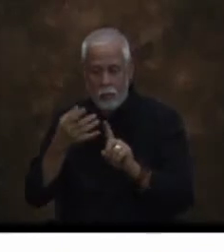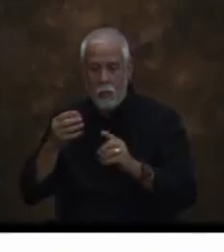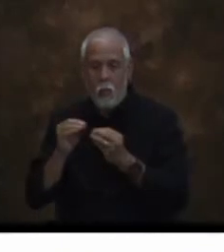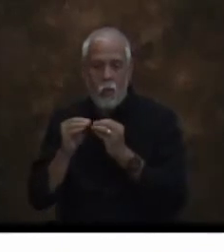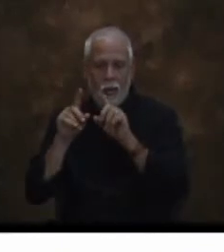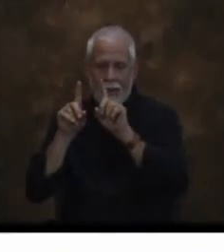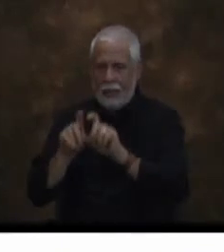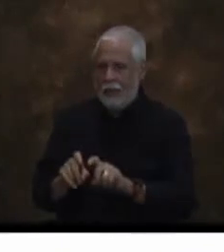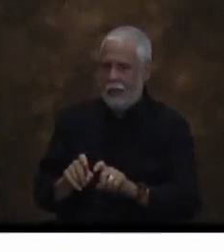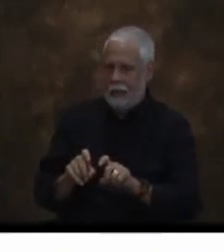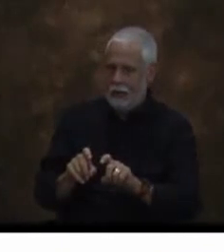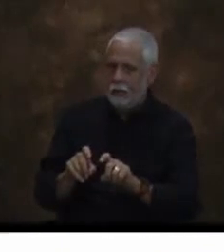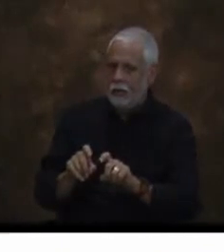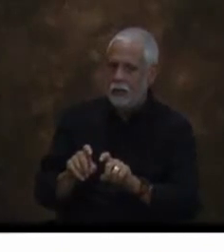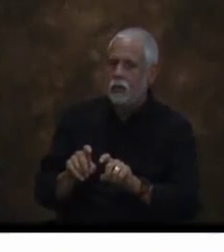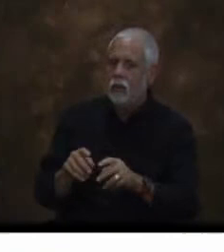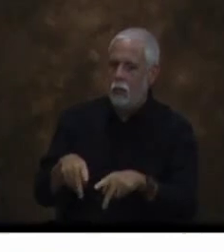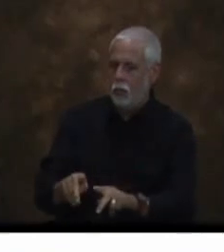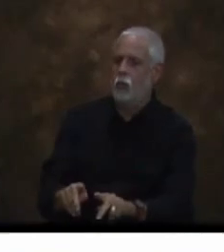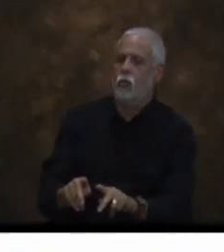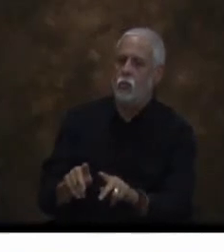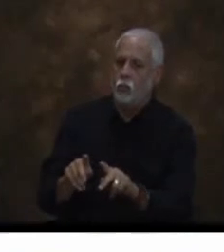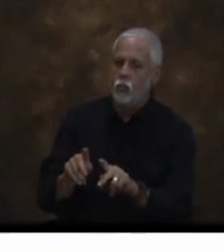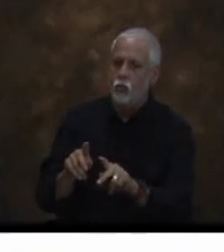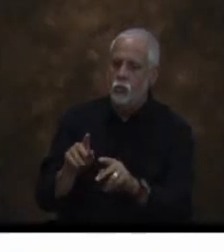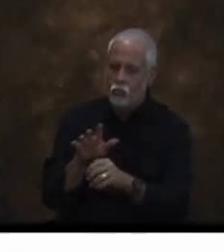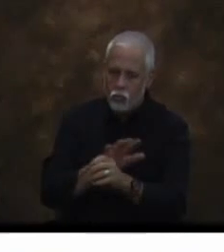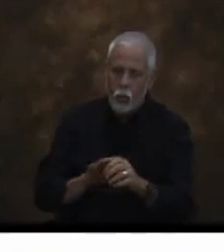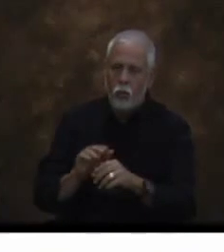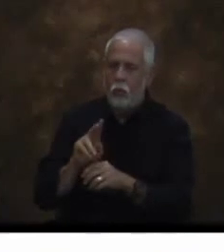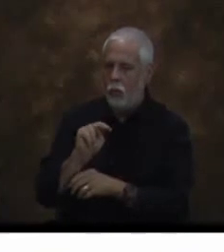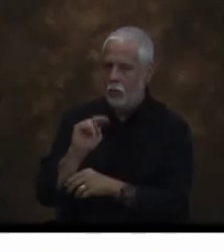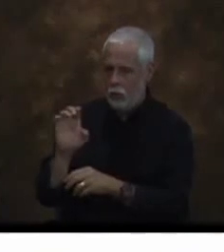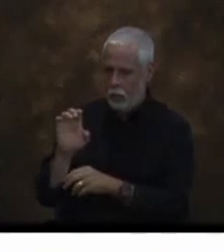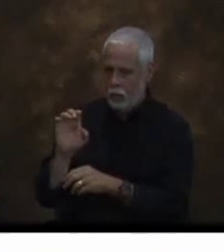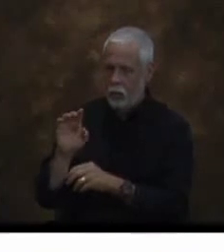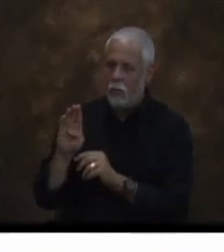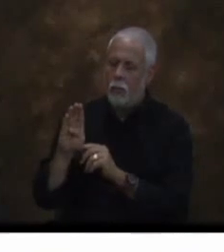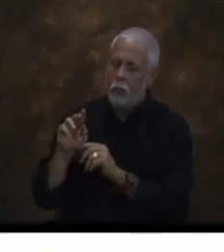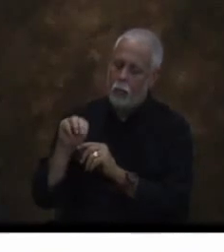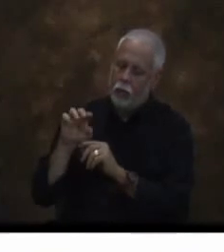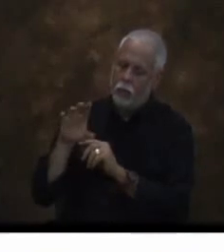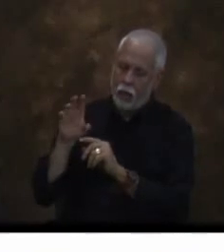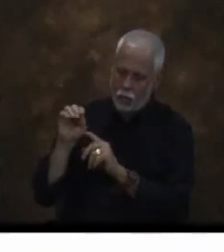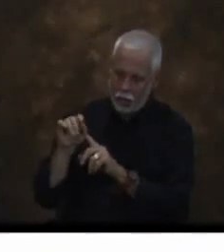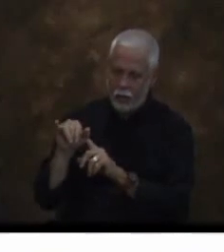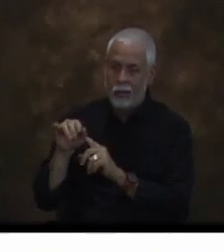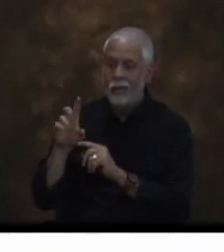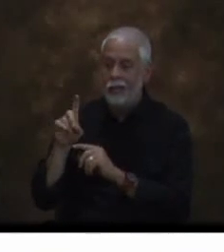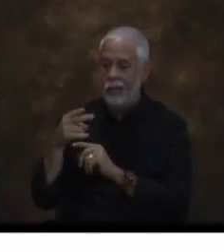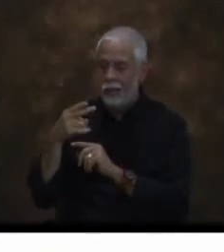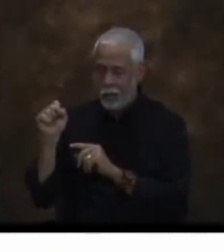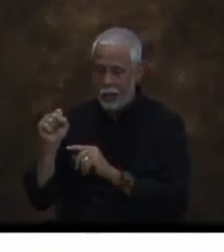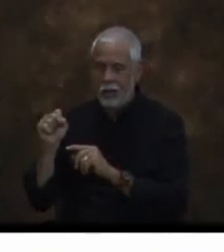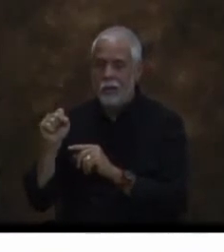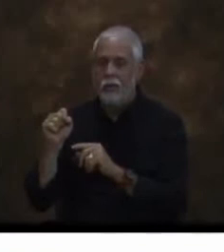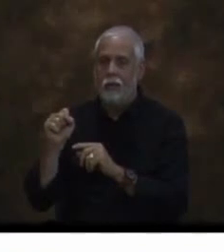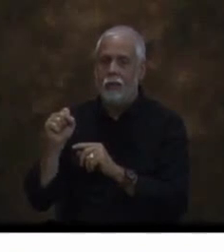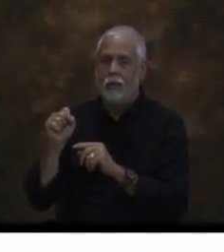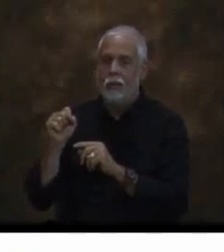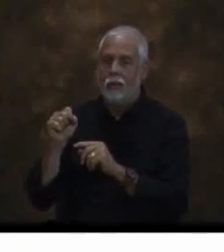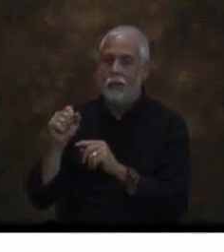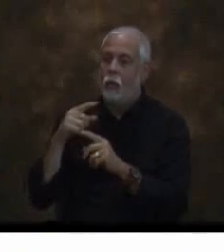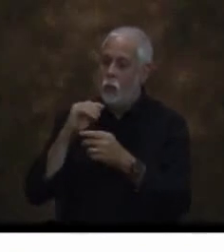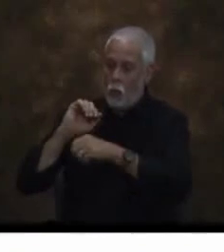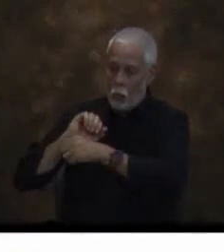testing opportunities within our county as well as the DHHS state vendor StarMed, who we